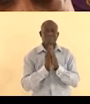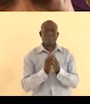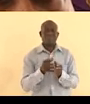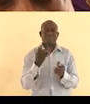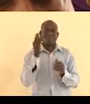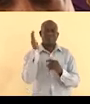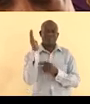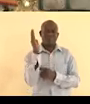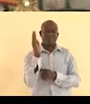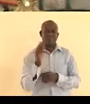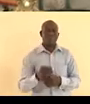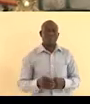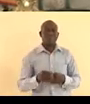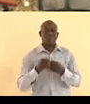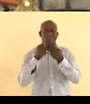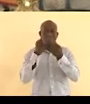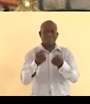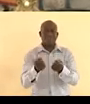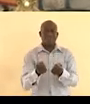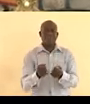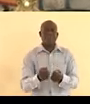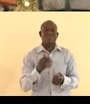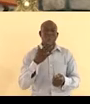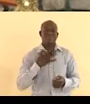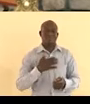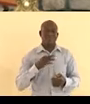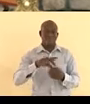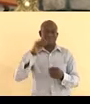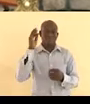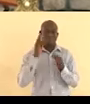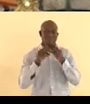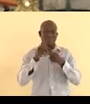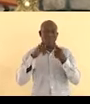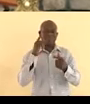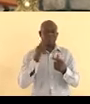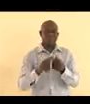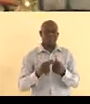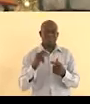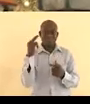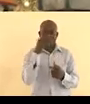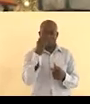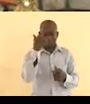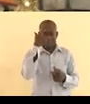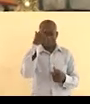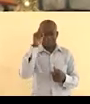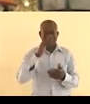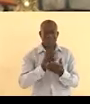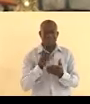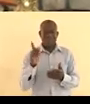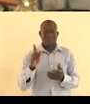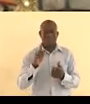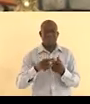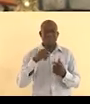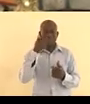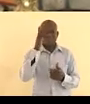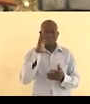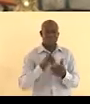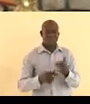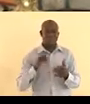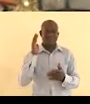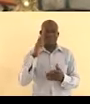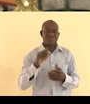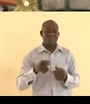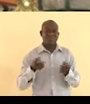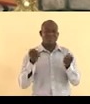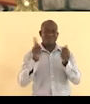else are you looking for? If you go looking for somebody that will tell you that, then you are being tempted